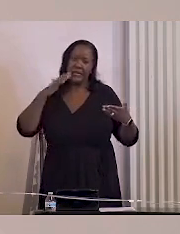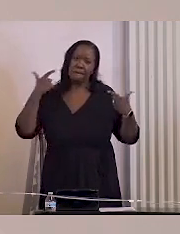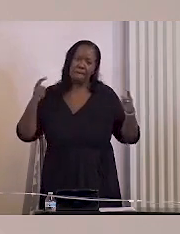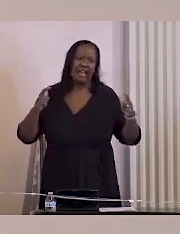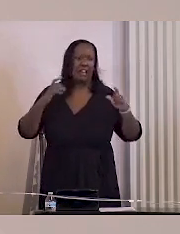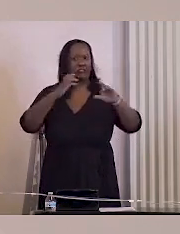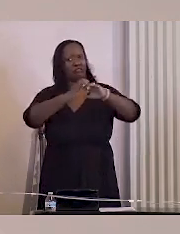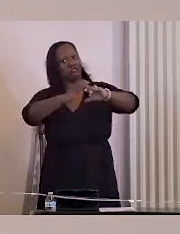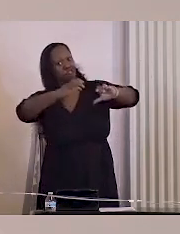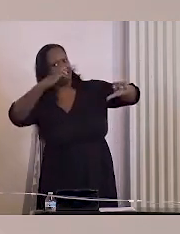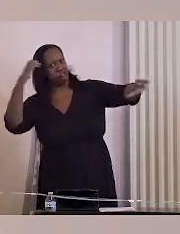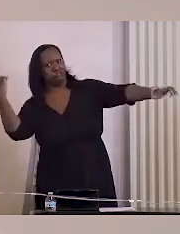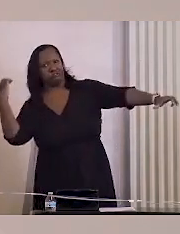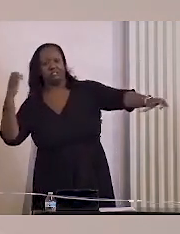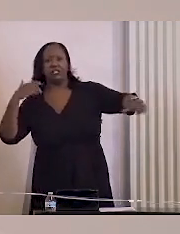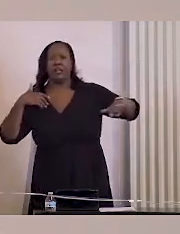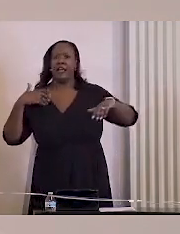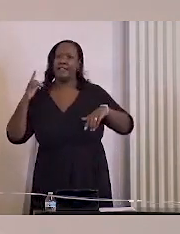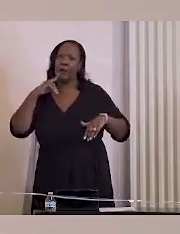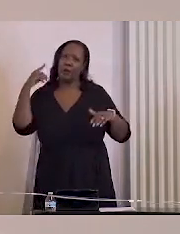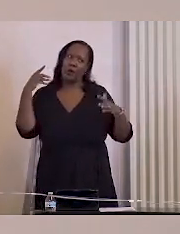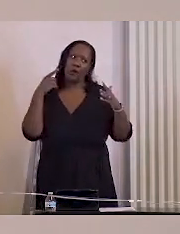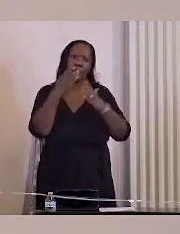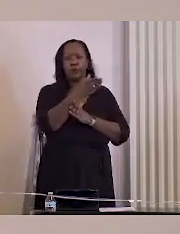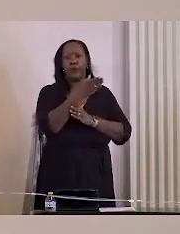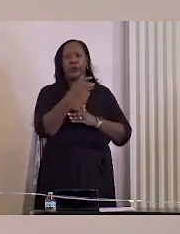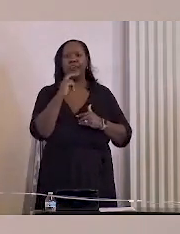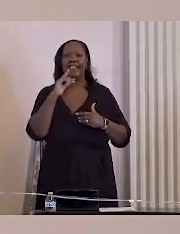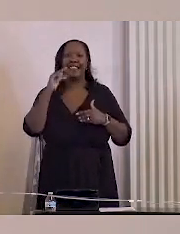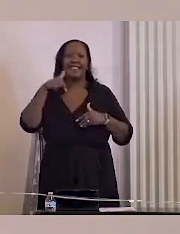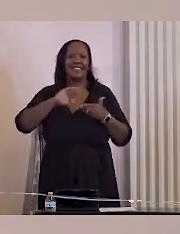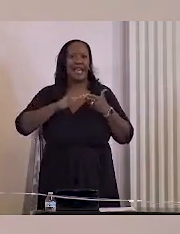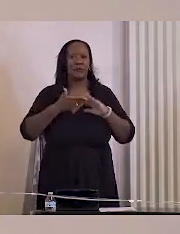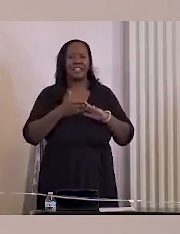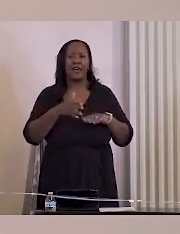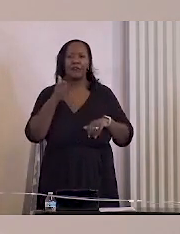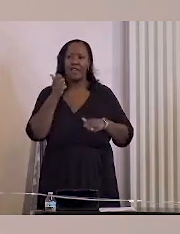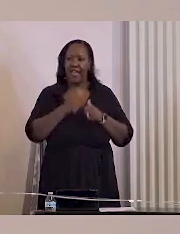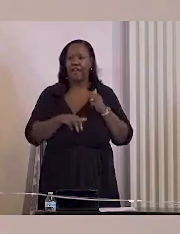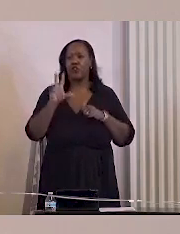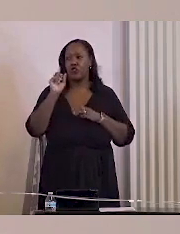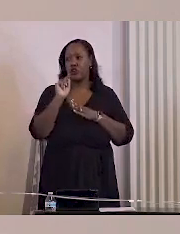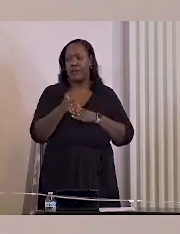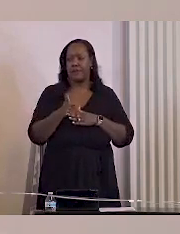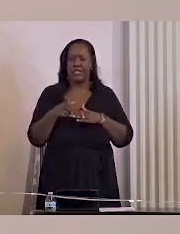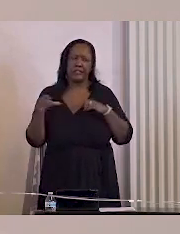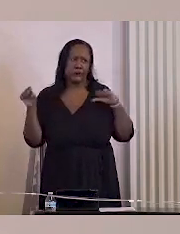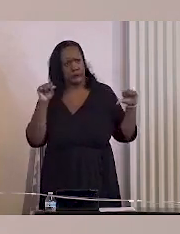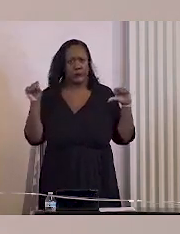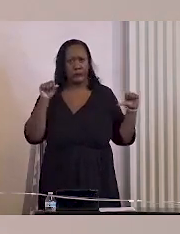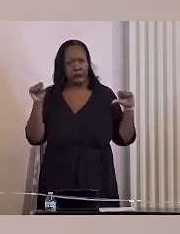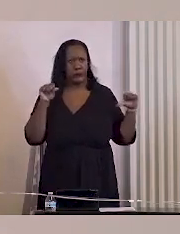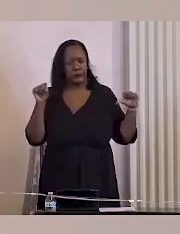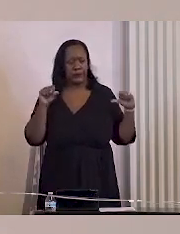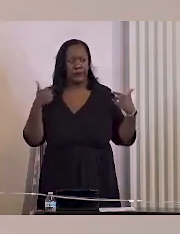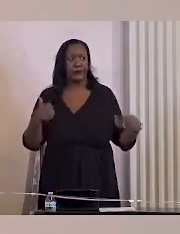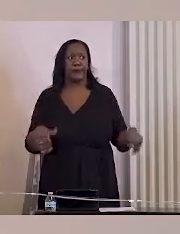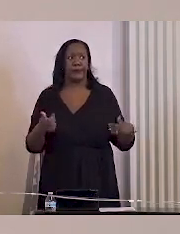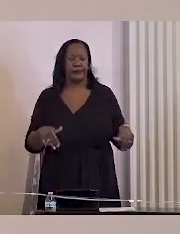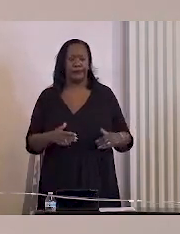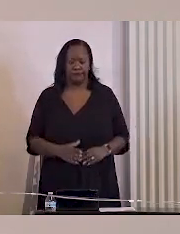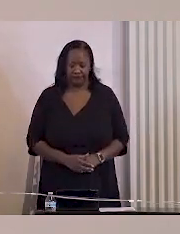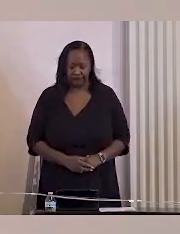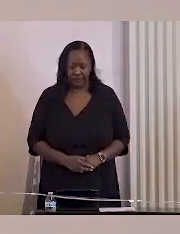trains that ran right through downtown about every 30 minutes, and I am not exaggerating. Getting